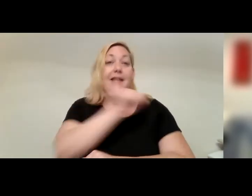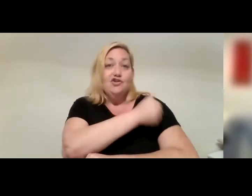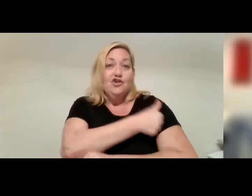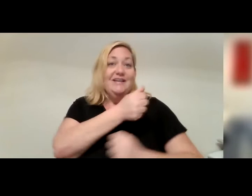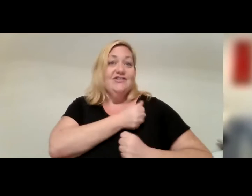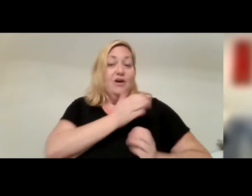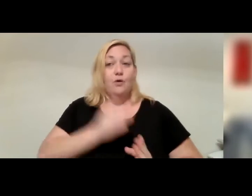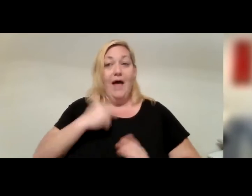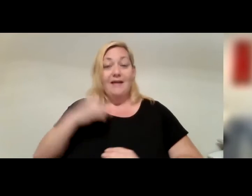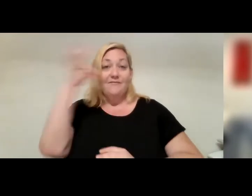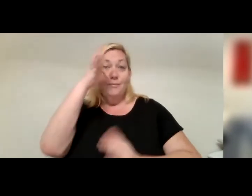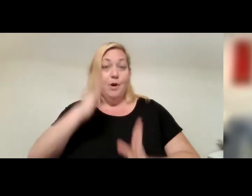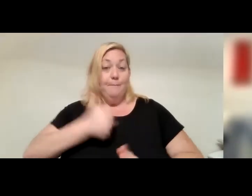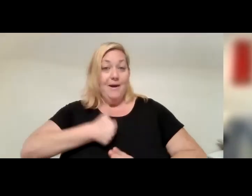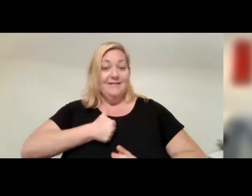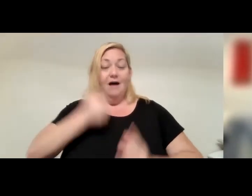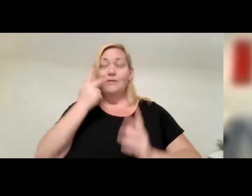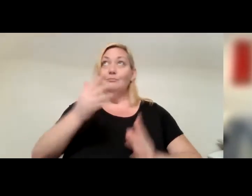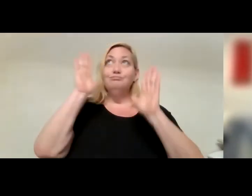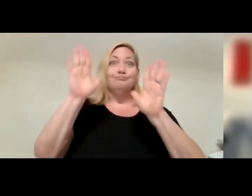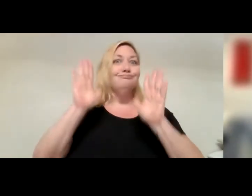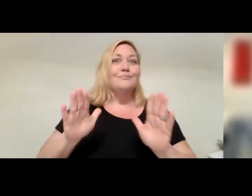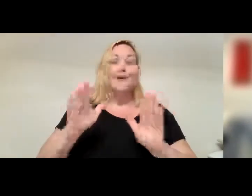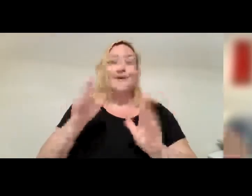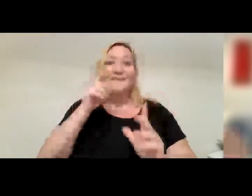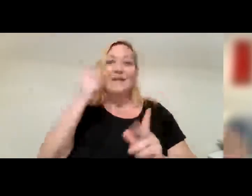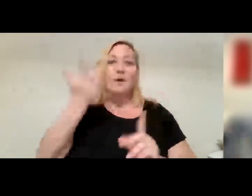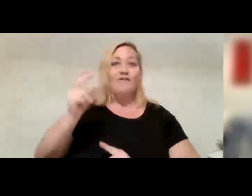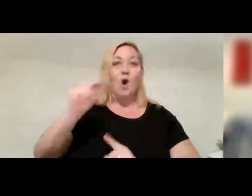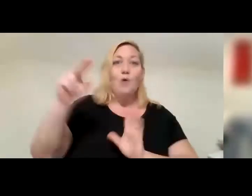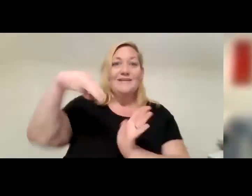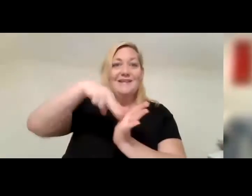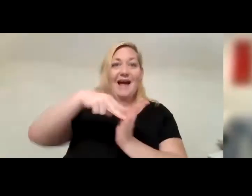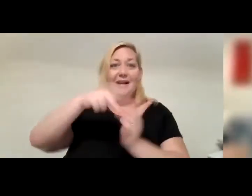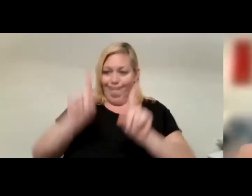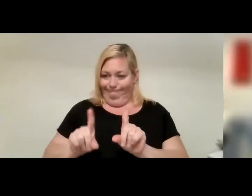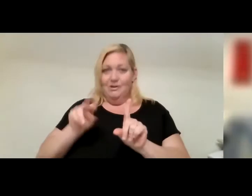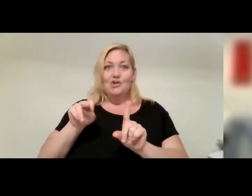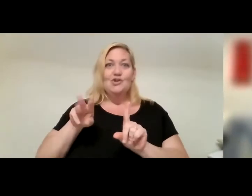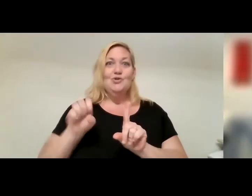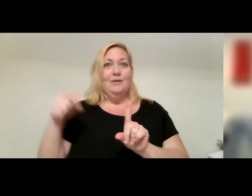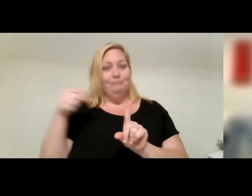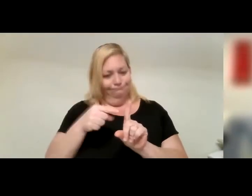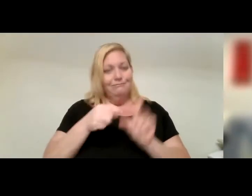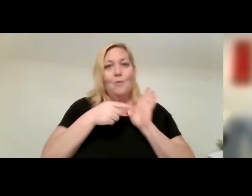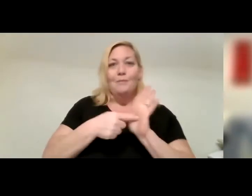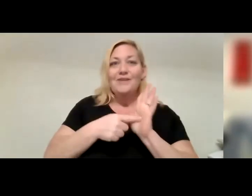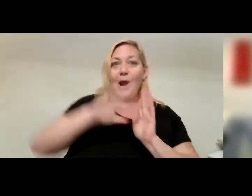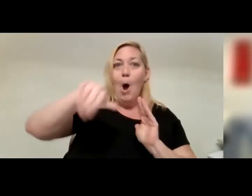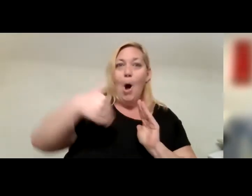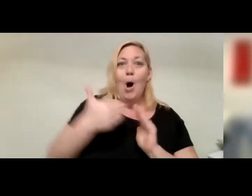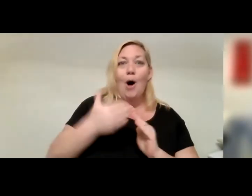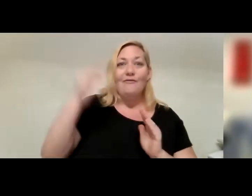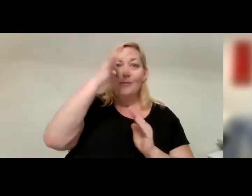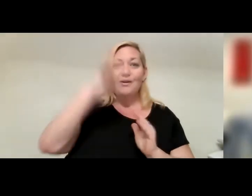attorney myself, it was truly a momentous occasion to see one of our own standing beside Governor Newsom, representing all Californians in our fight